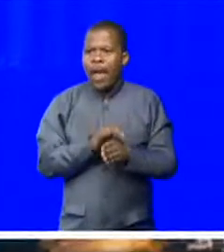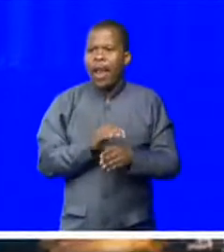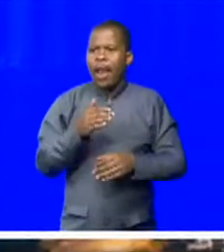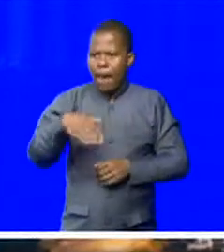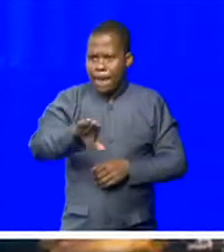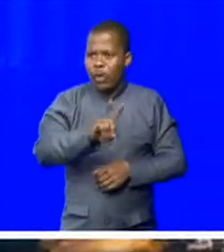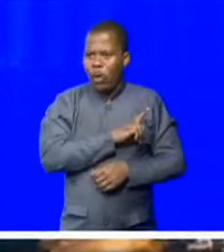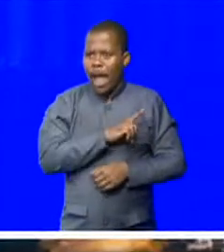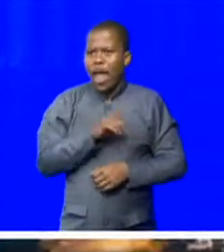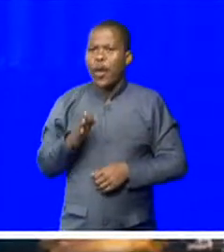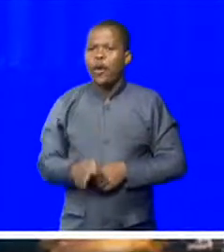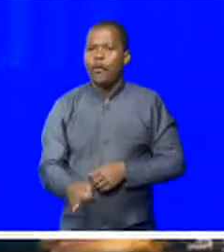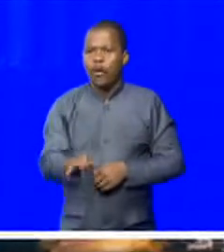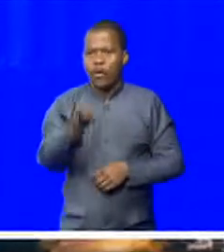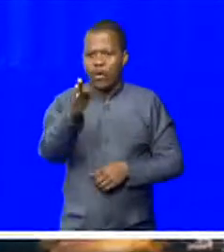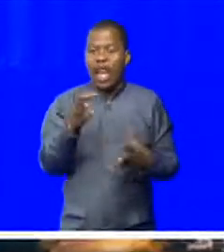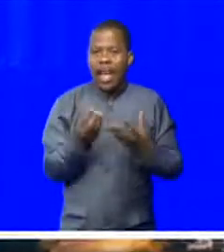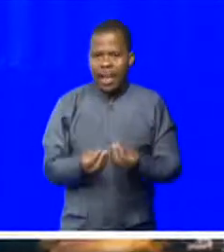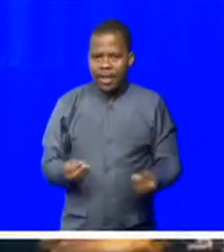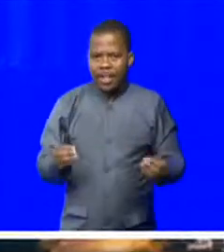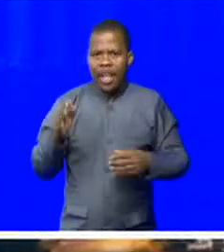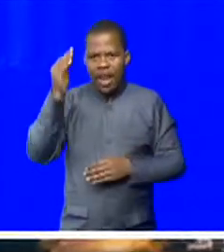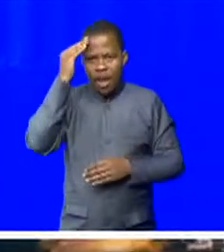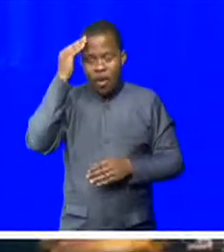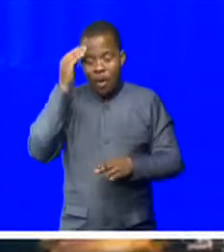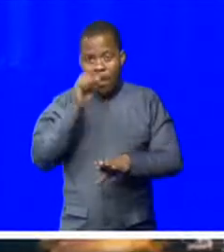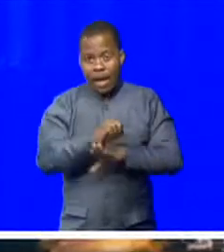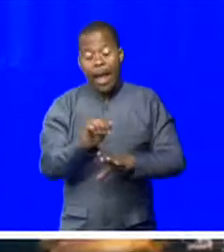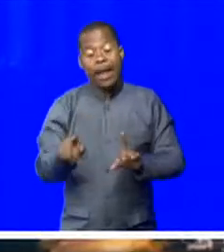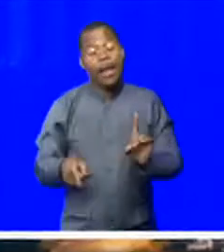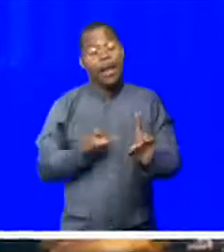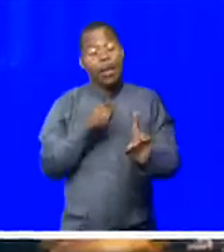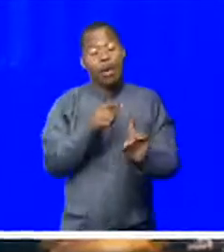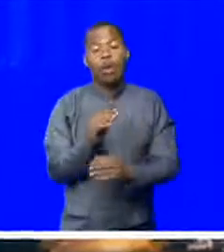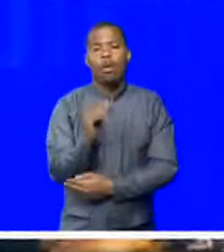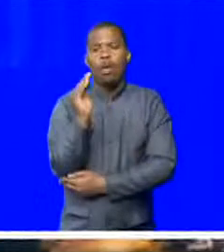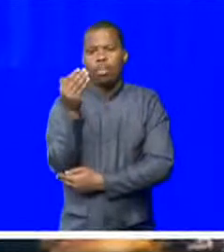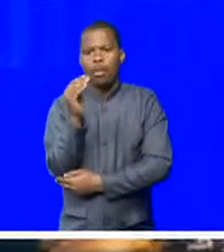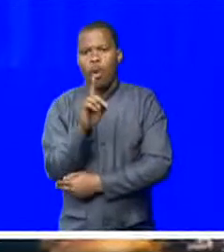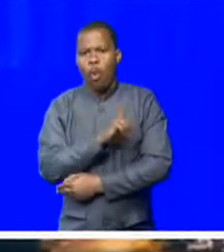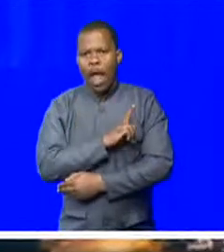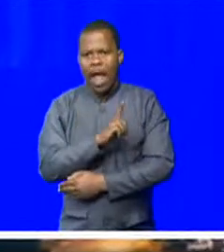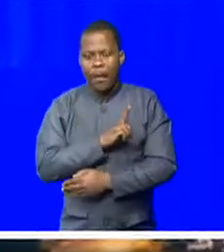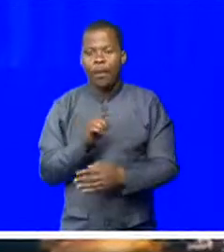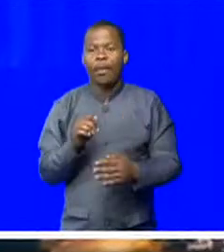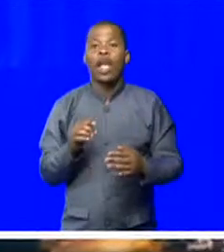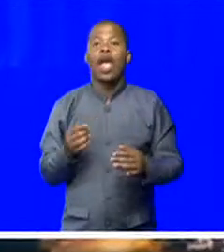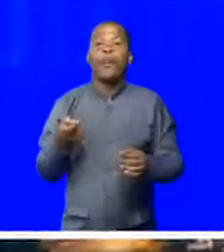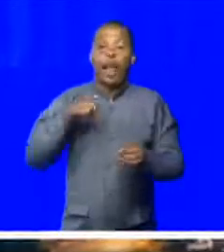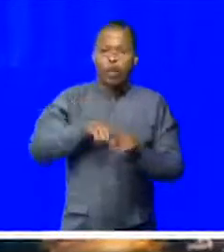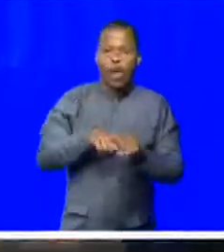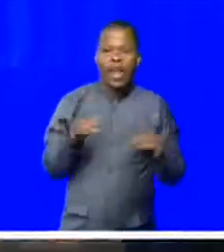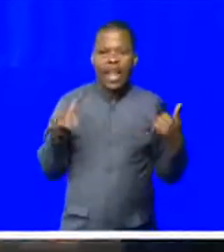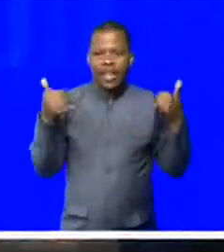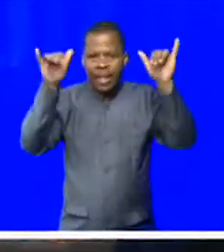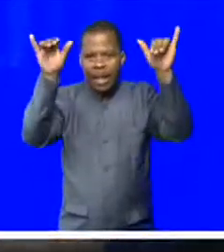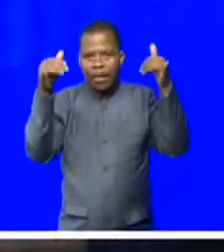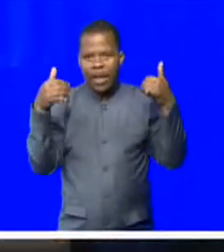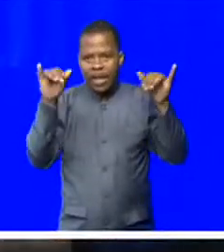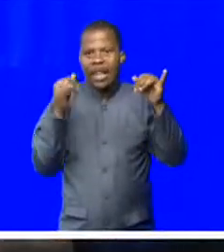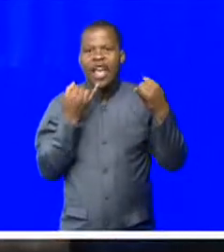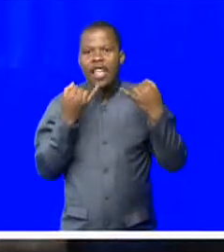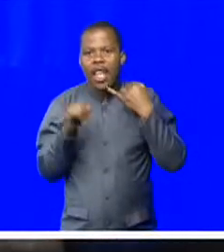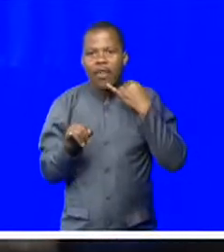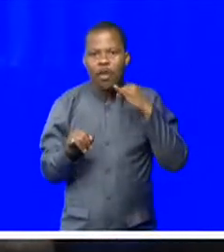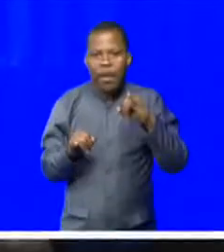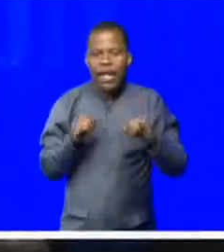Dube said this during the commemoration of International Archives Day at the Eswatini National Archives. The